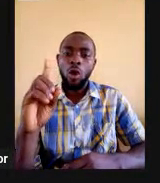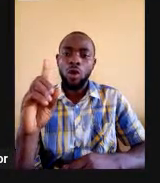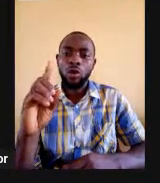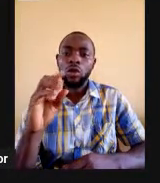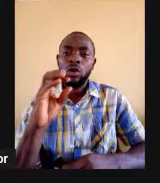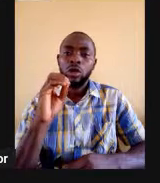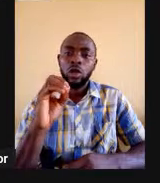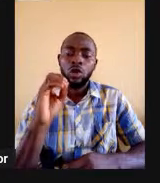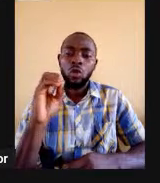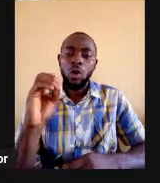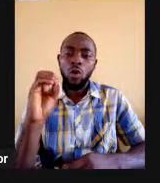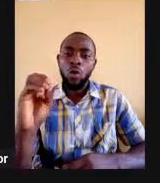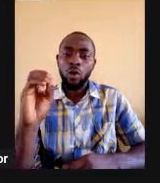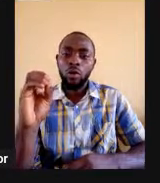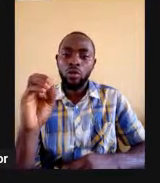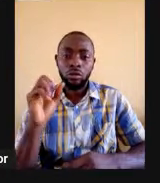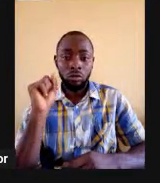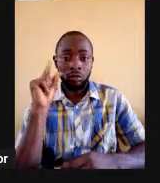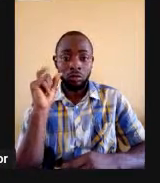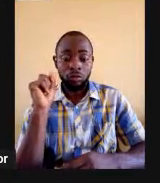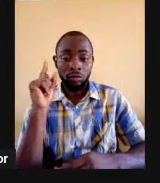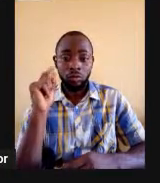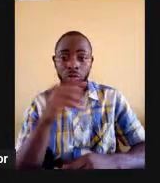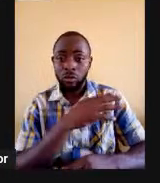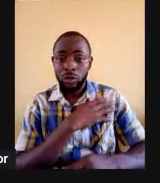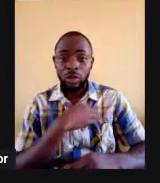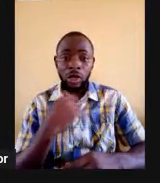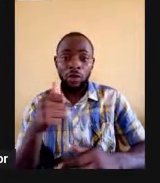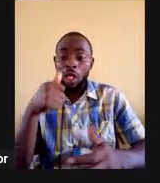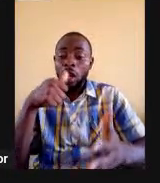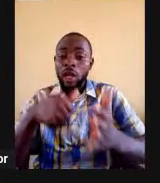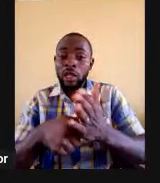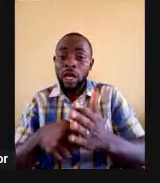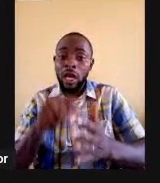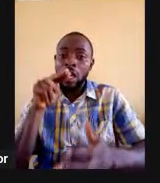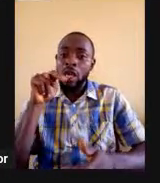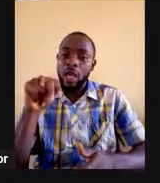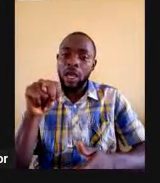0110111. Is that okay? And for letter N,